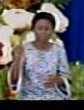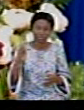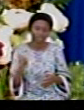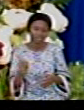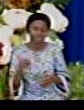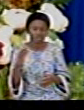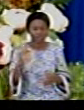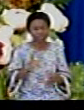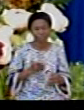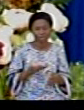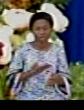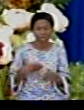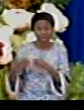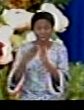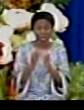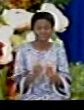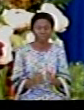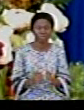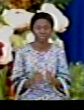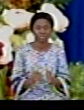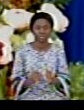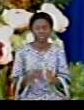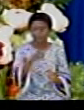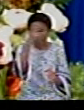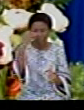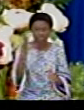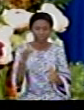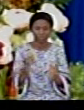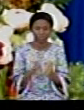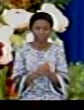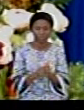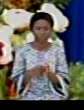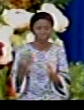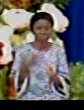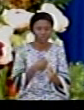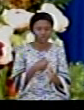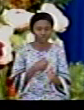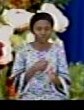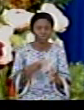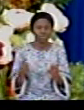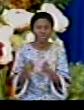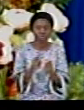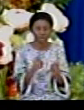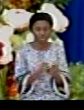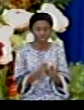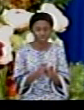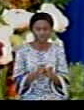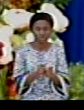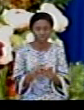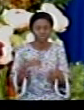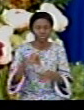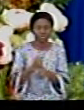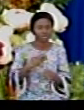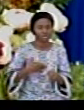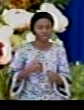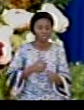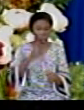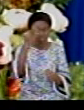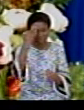of that, we also fully identify with them. Lord, I pray this